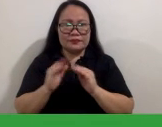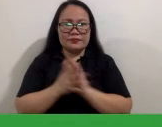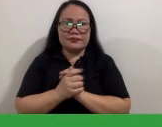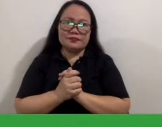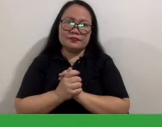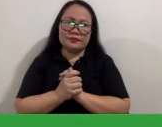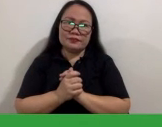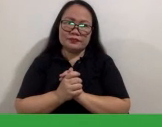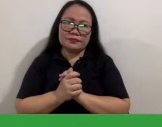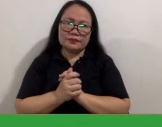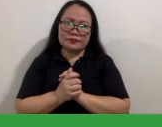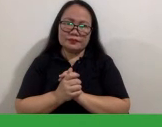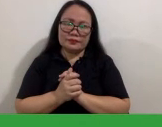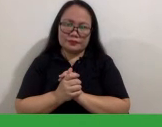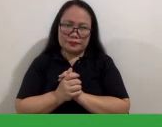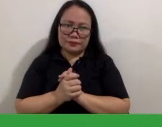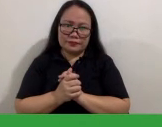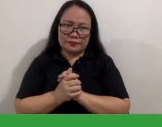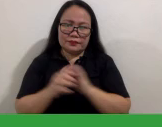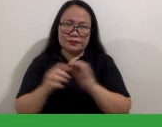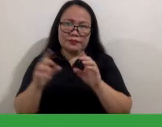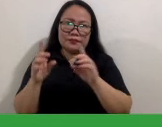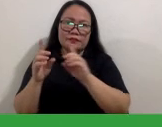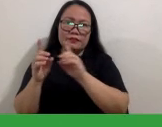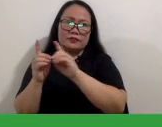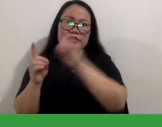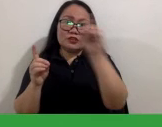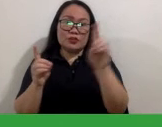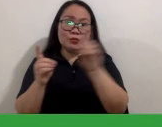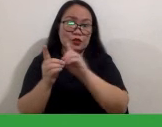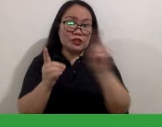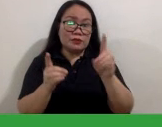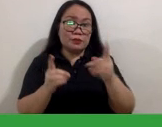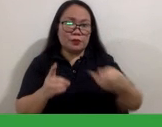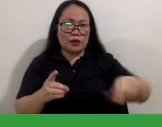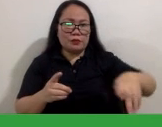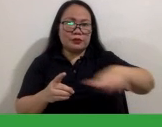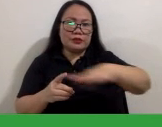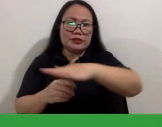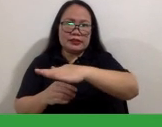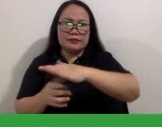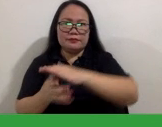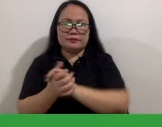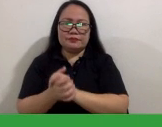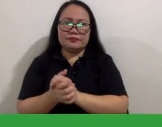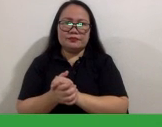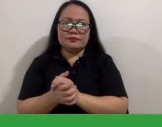So, this is what we call distributive property.